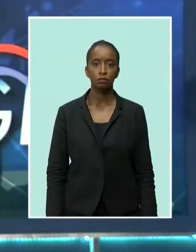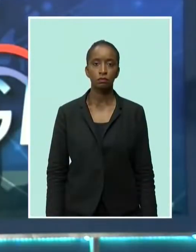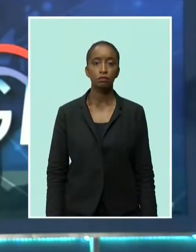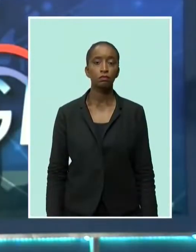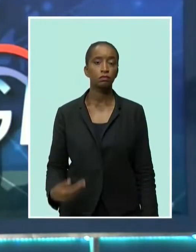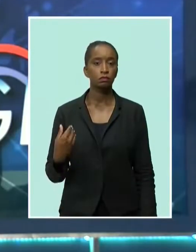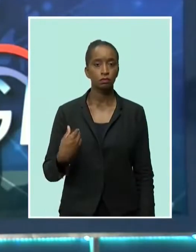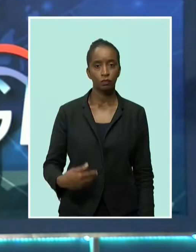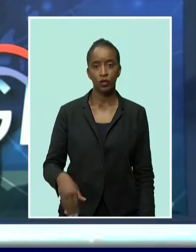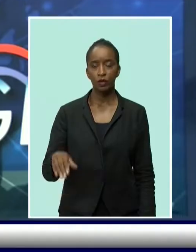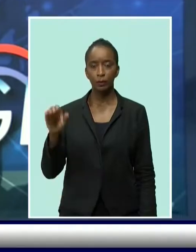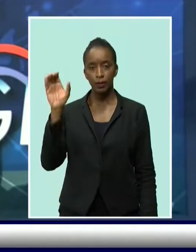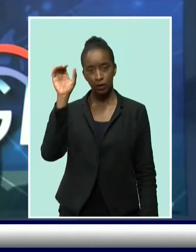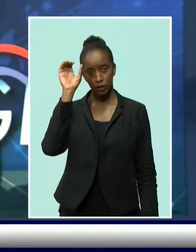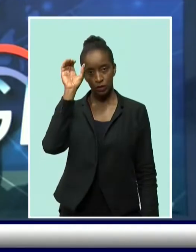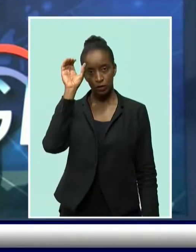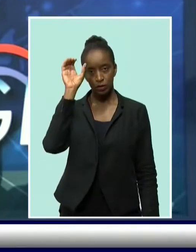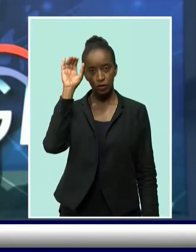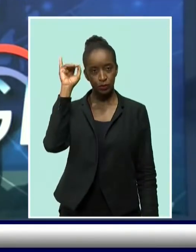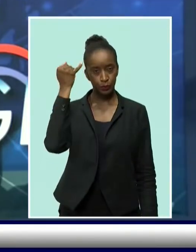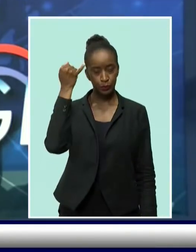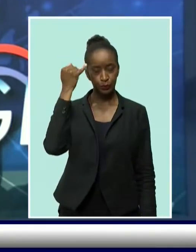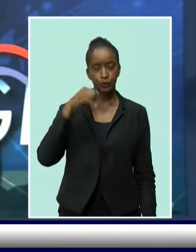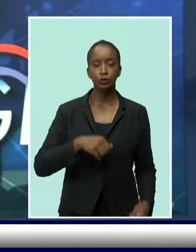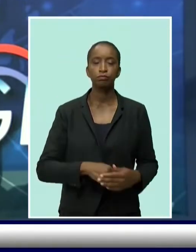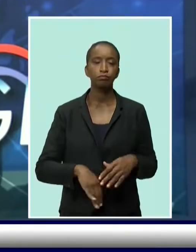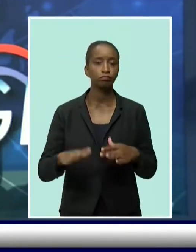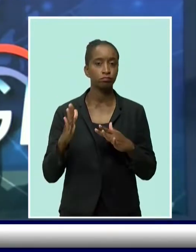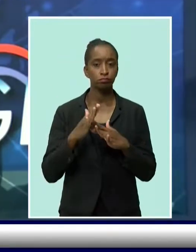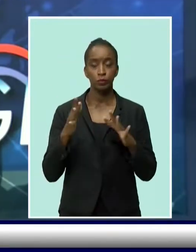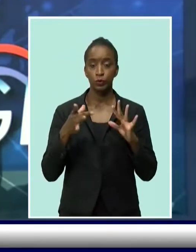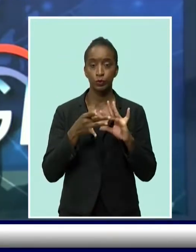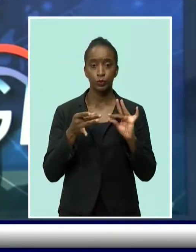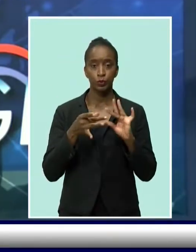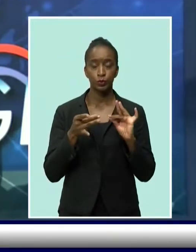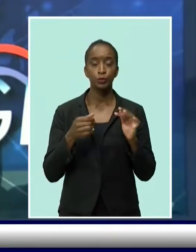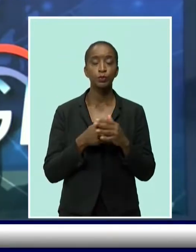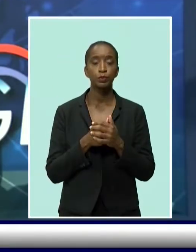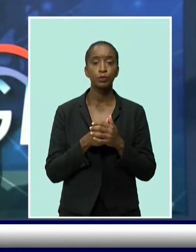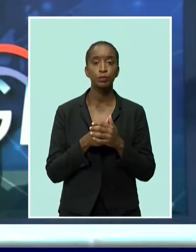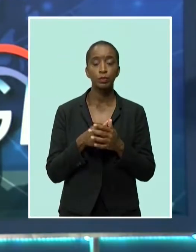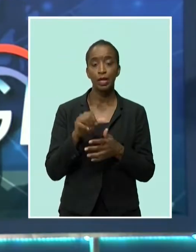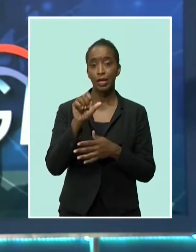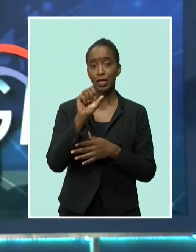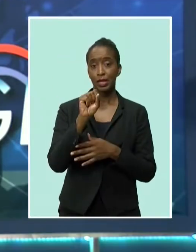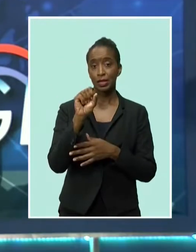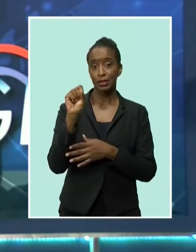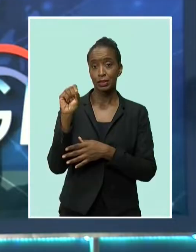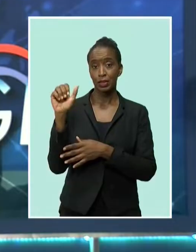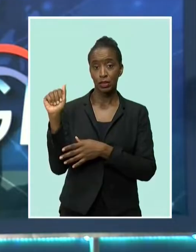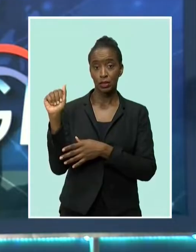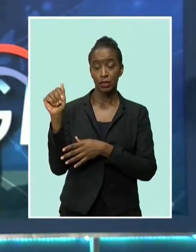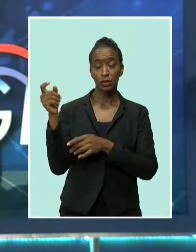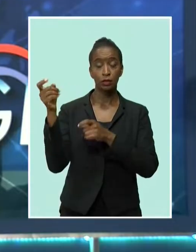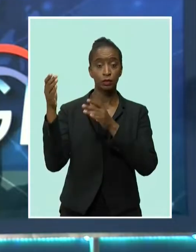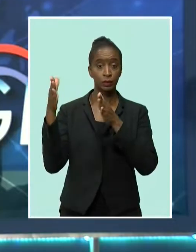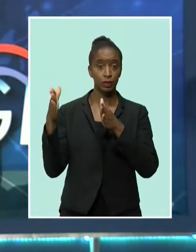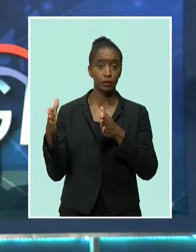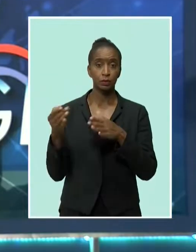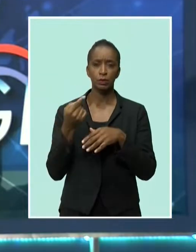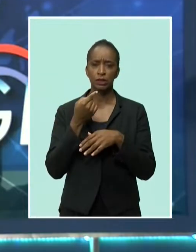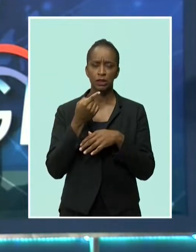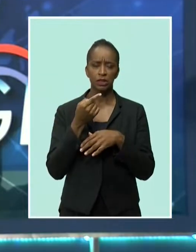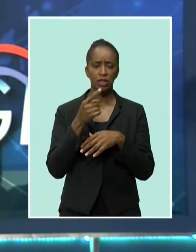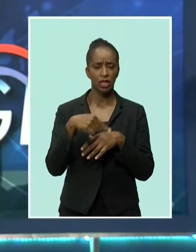I'm Shane Jones, leading the news at 7. Management of the Sanitation Services Authority has deemed this morning's work stoppage a